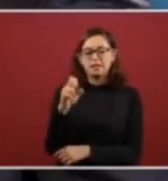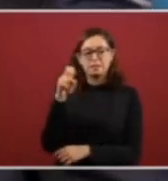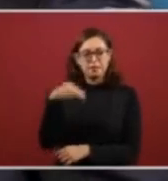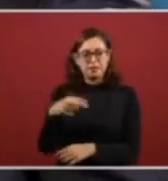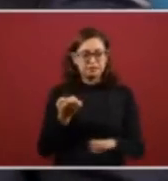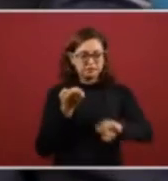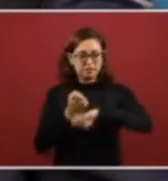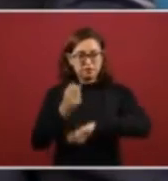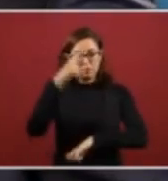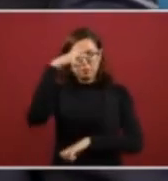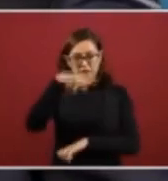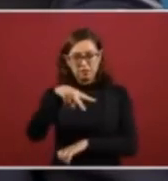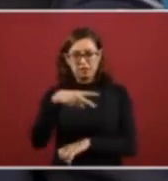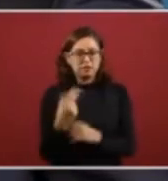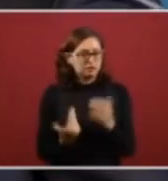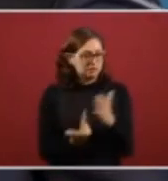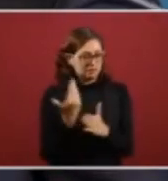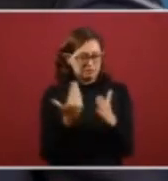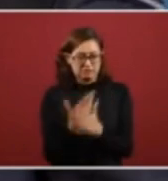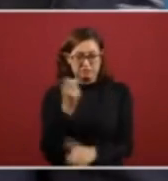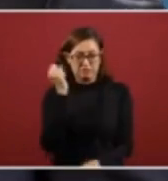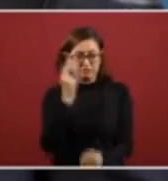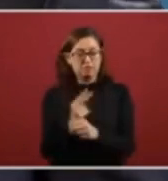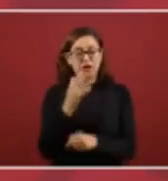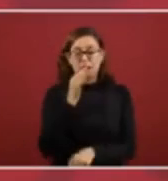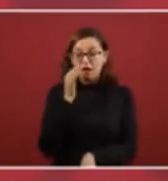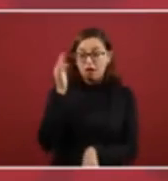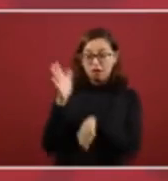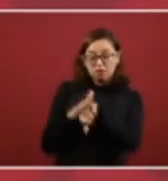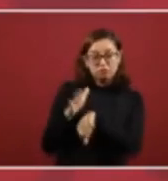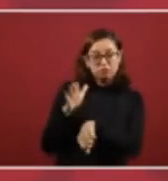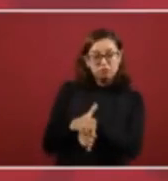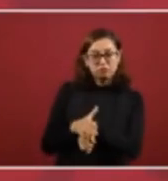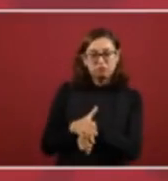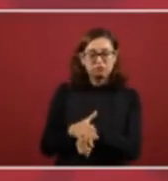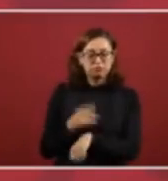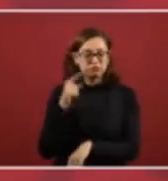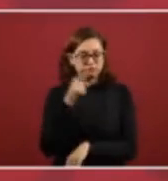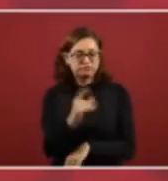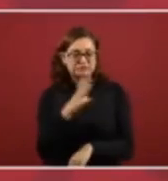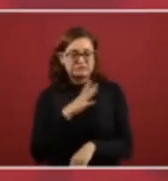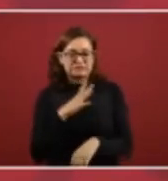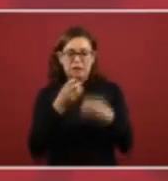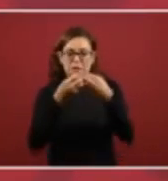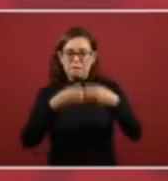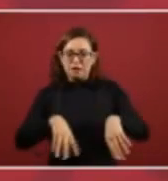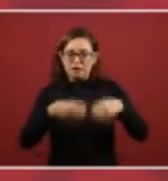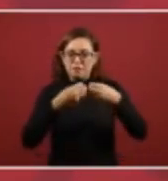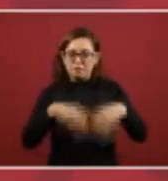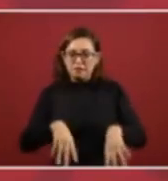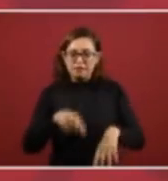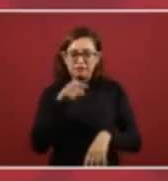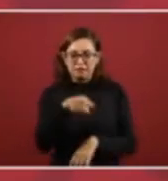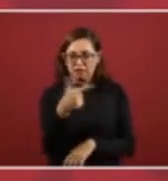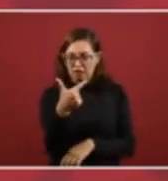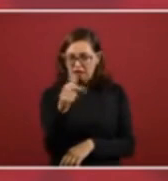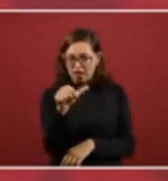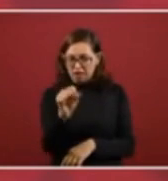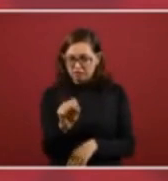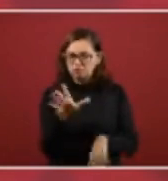of Mexico, which was about the same time in the morning or early. There was reported